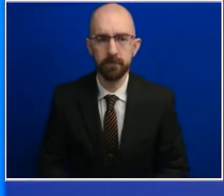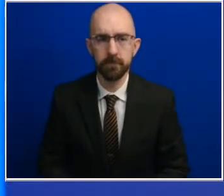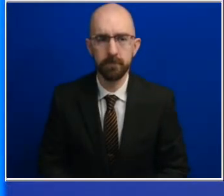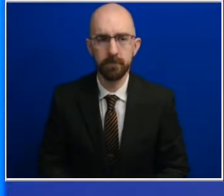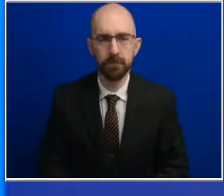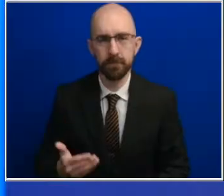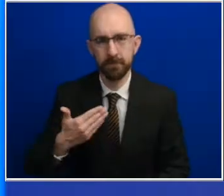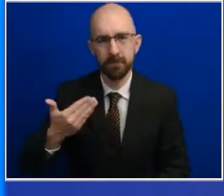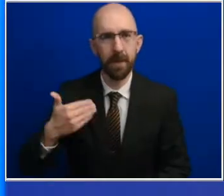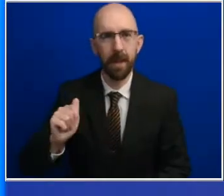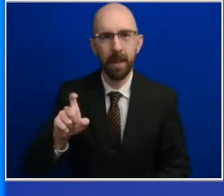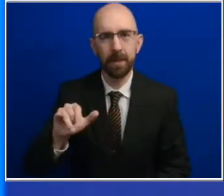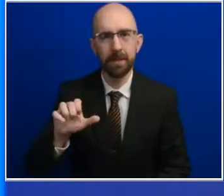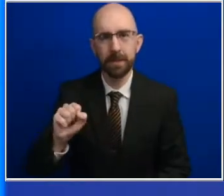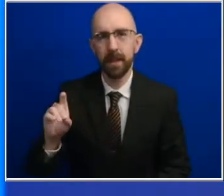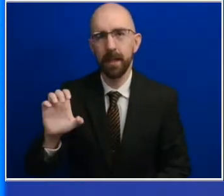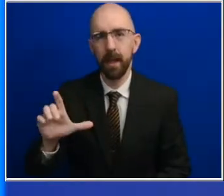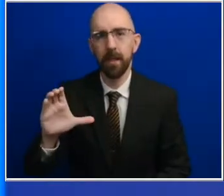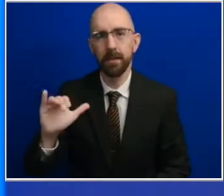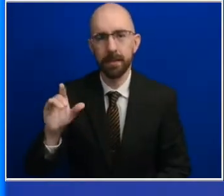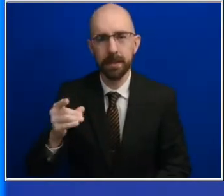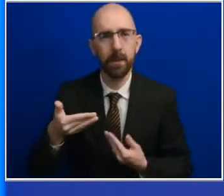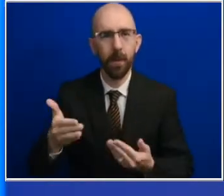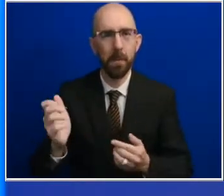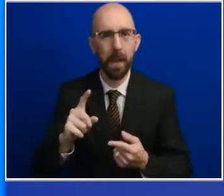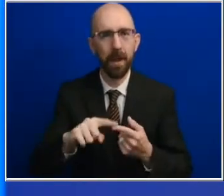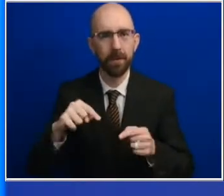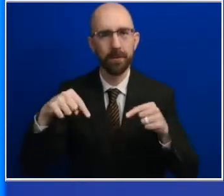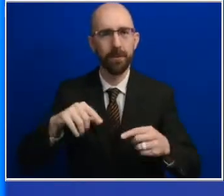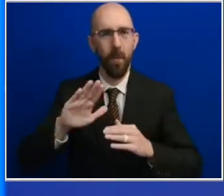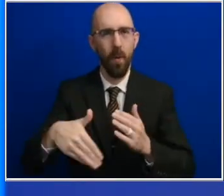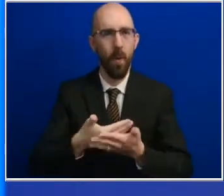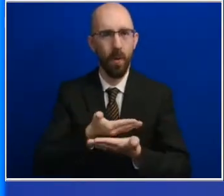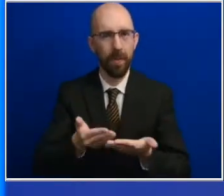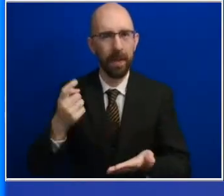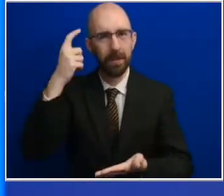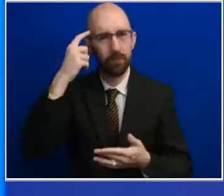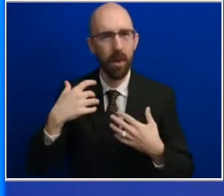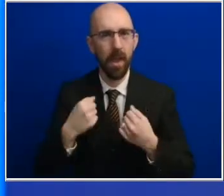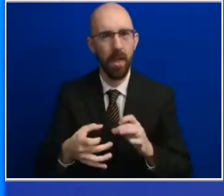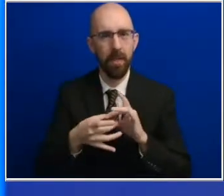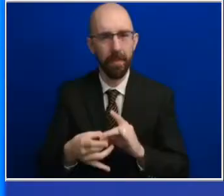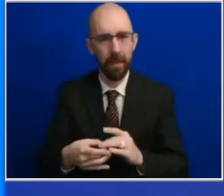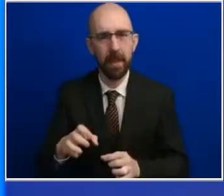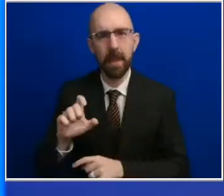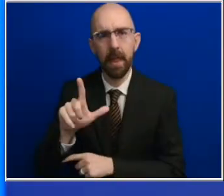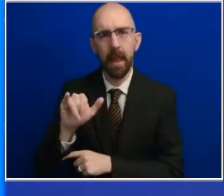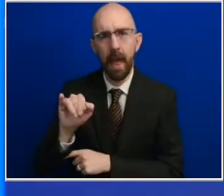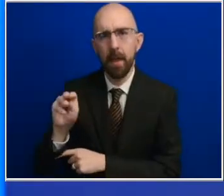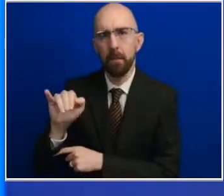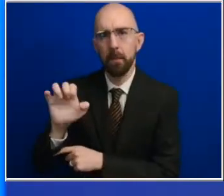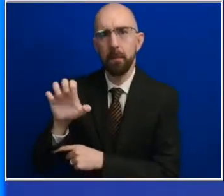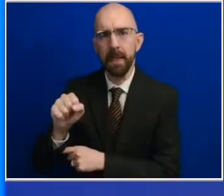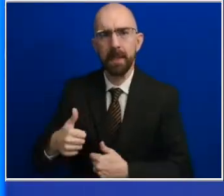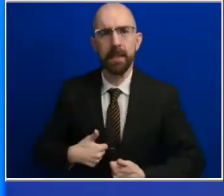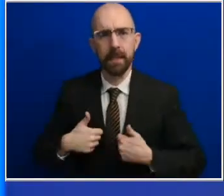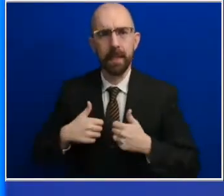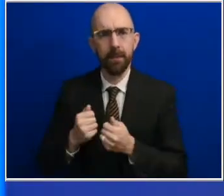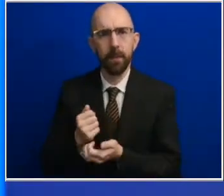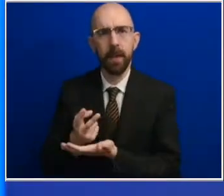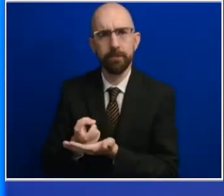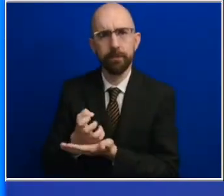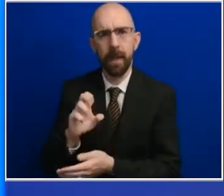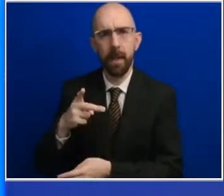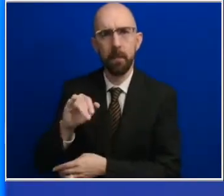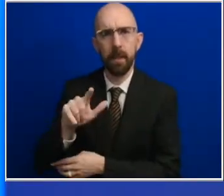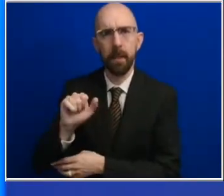Good morning, I'm Alexis Del Cid. Welcome to All Things Brain Health. Eli Meese lived with uncontrolled epilepsy for most of his life,